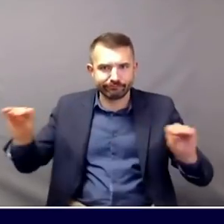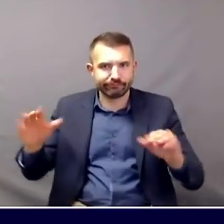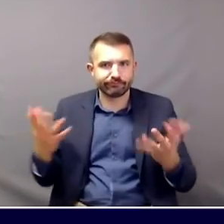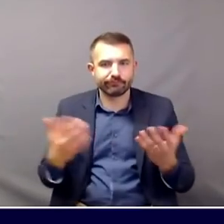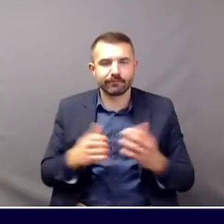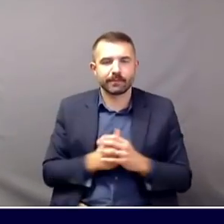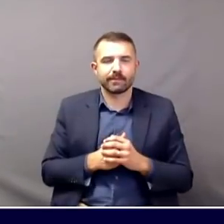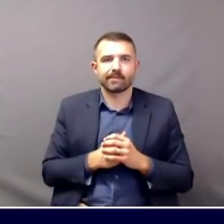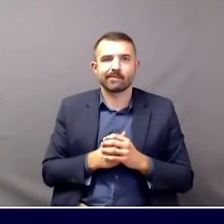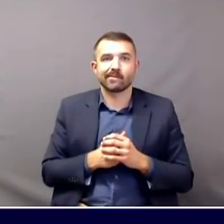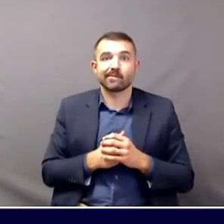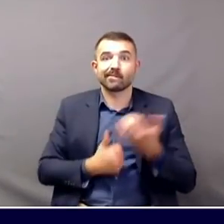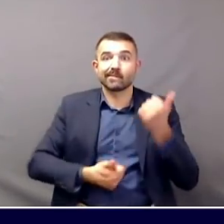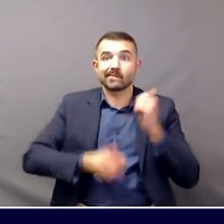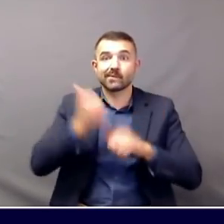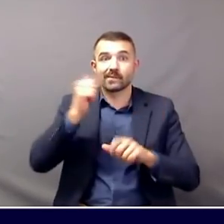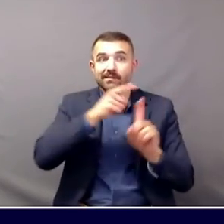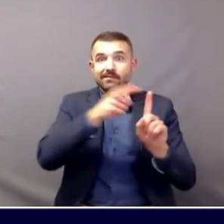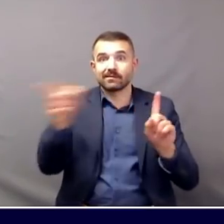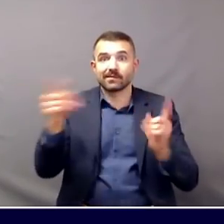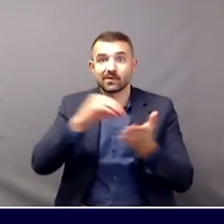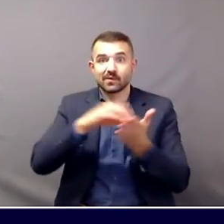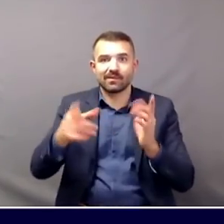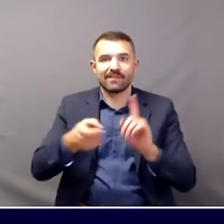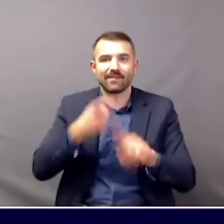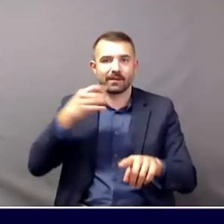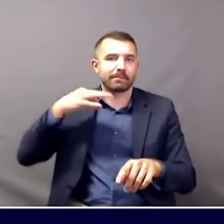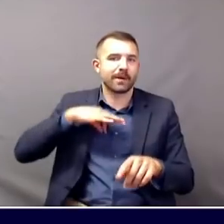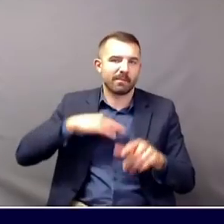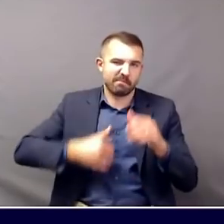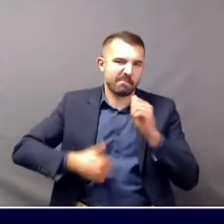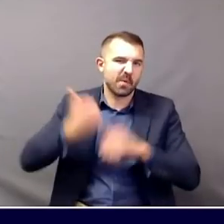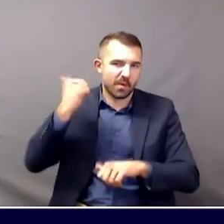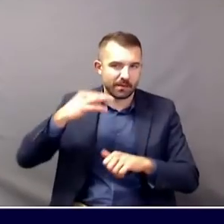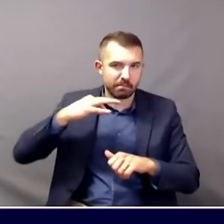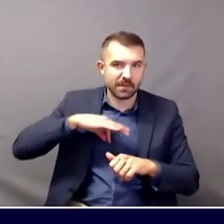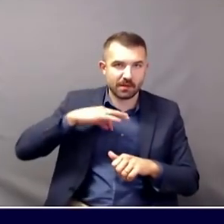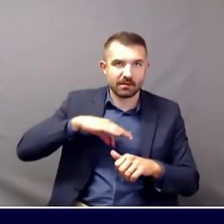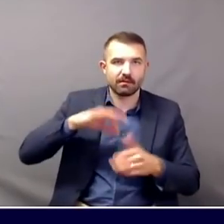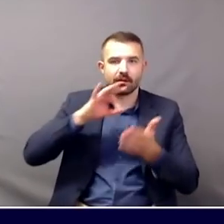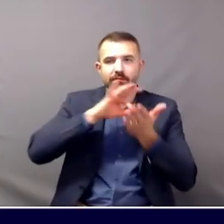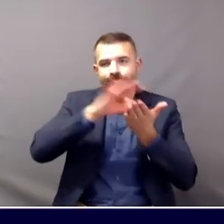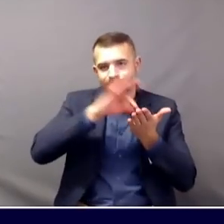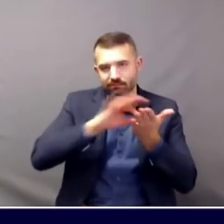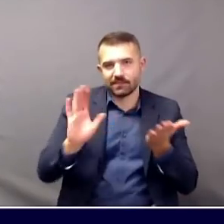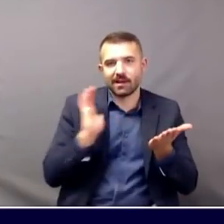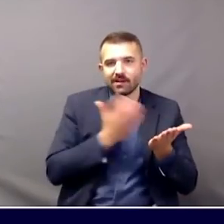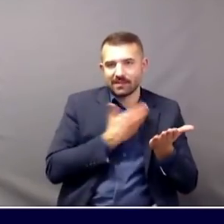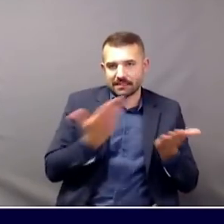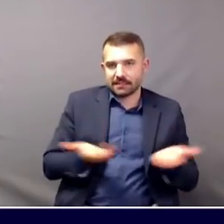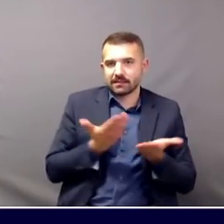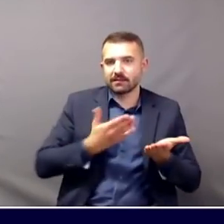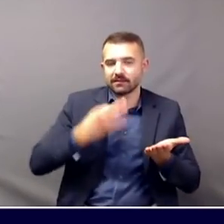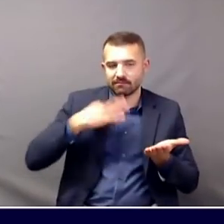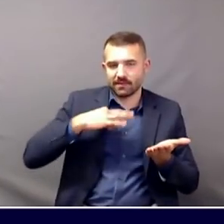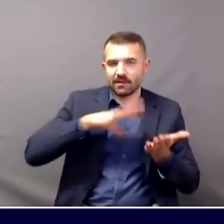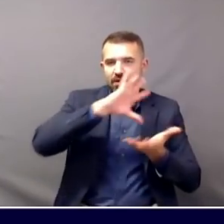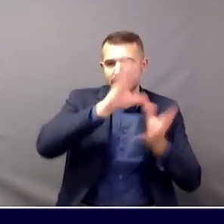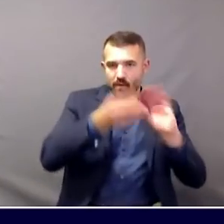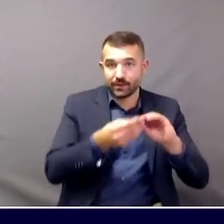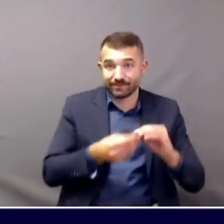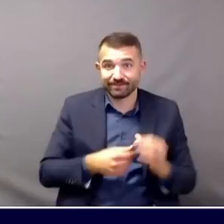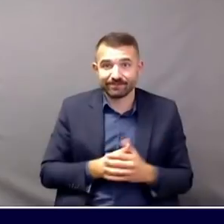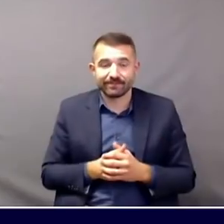of them do, they're absolutely counted in our numbers. Okay, thanks. And we've had a couple